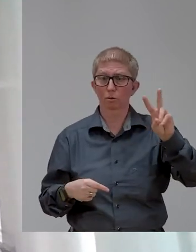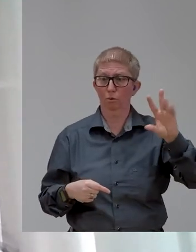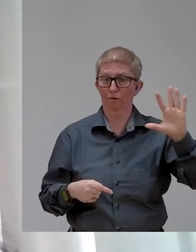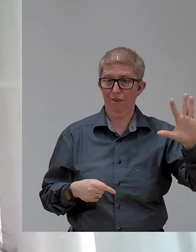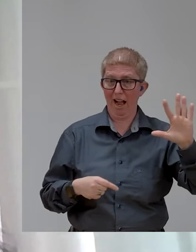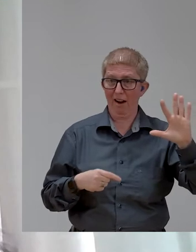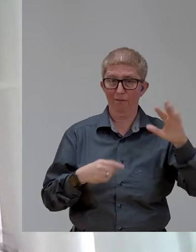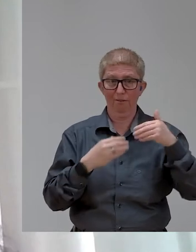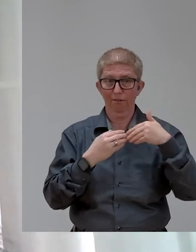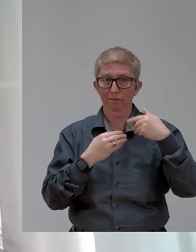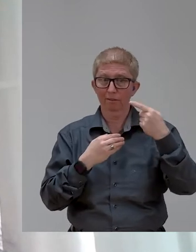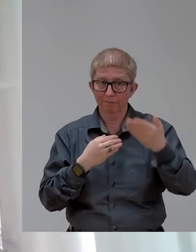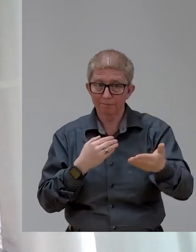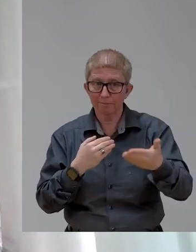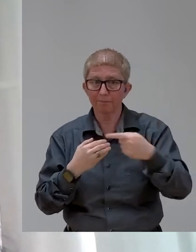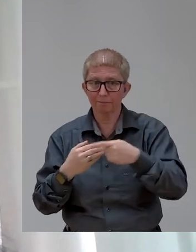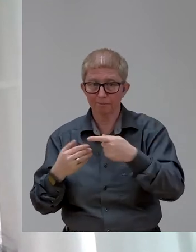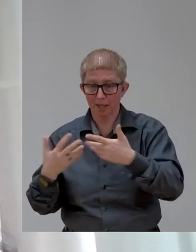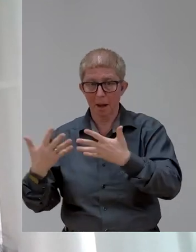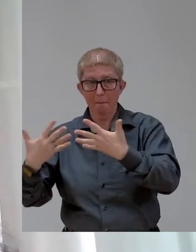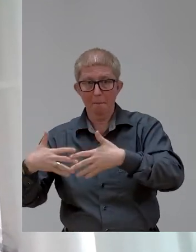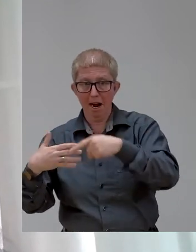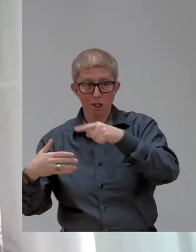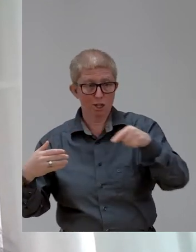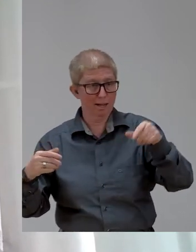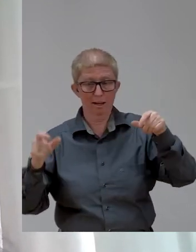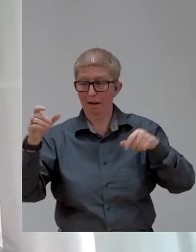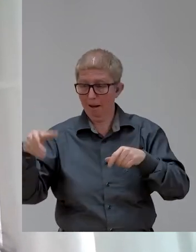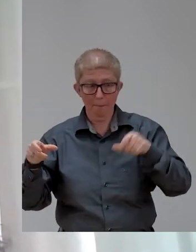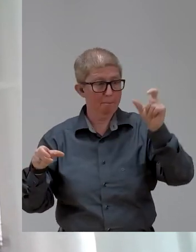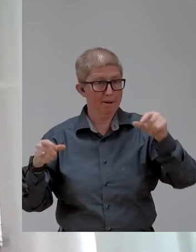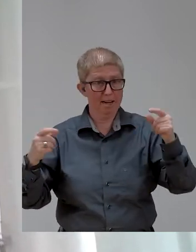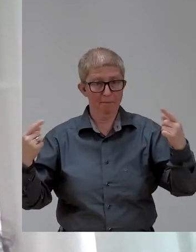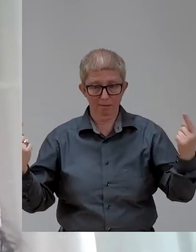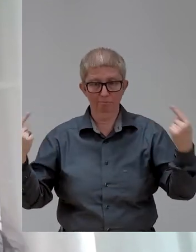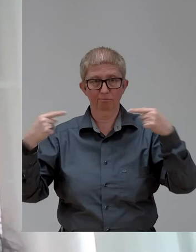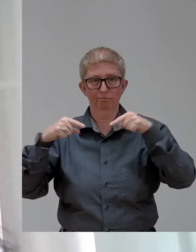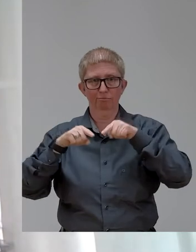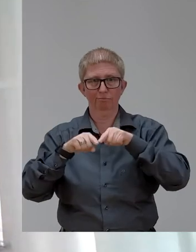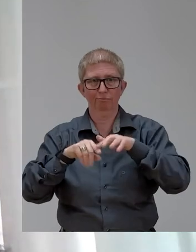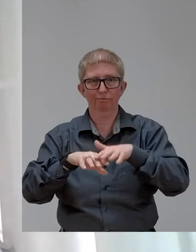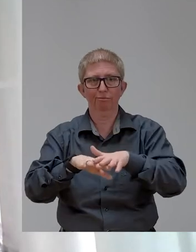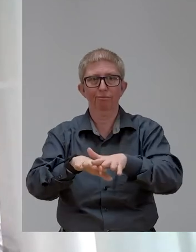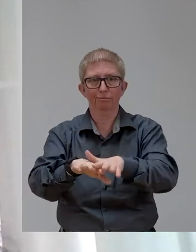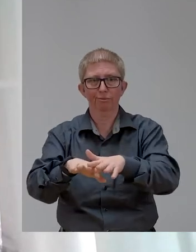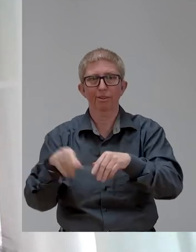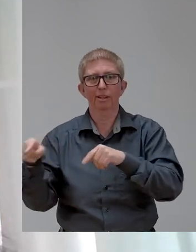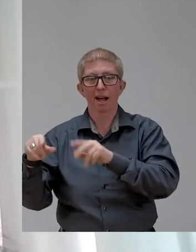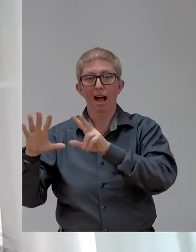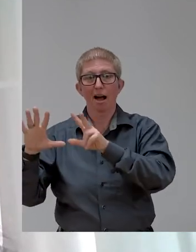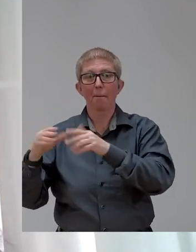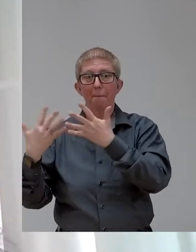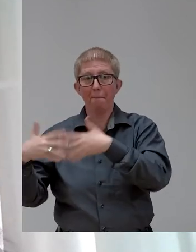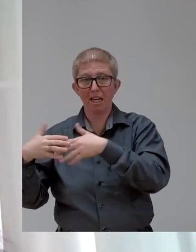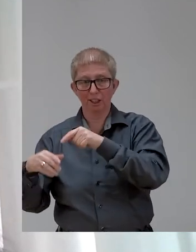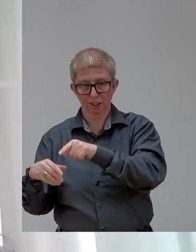humans equally. Automation will displace 85 million jobs, but 97 million new ones will be created.